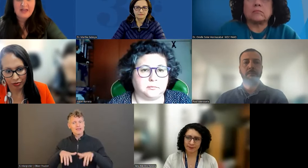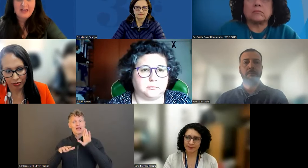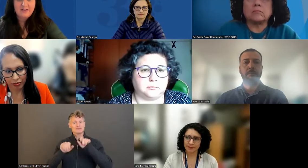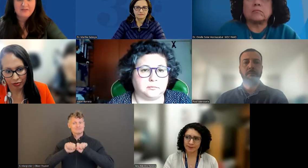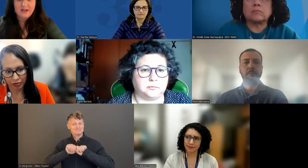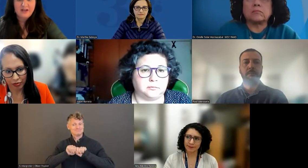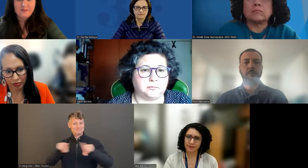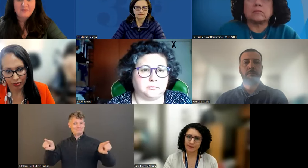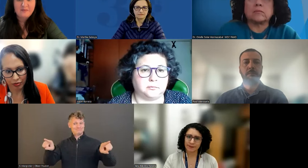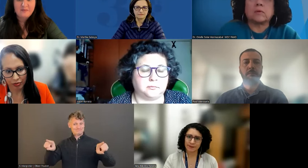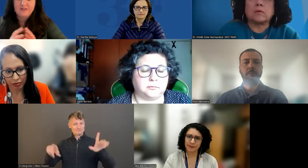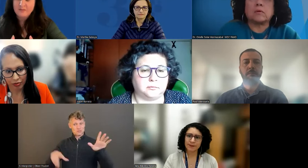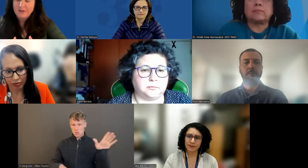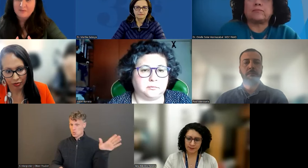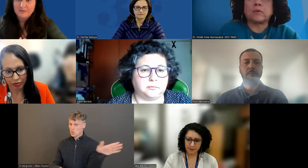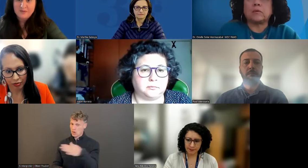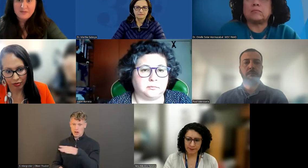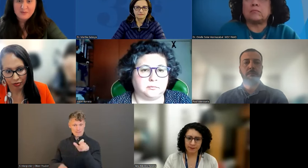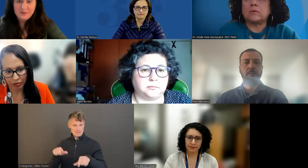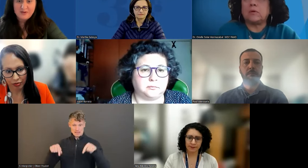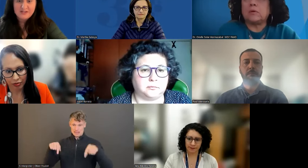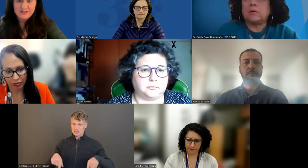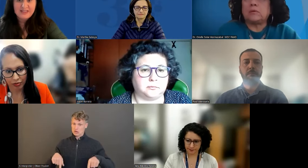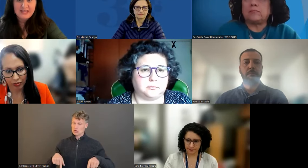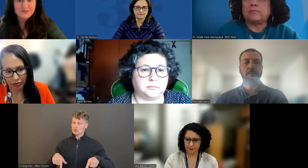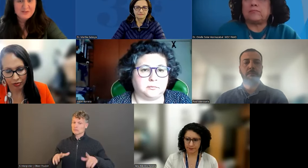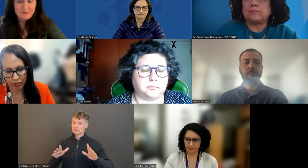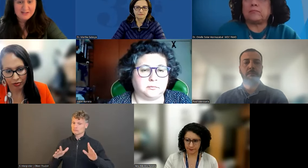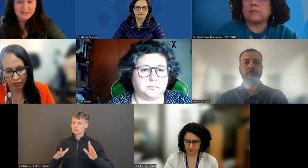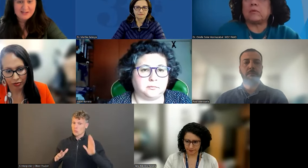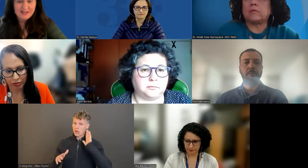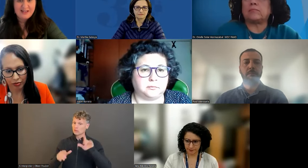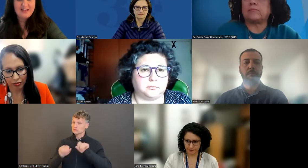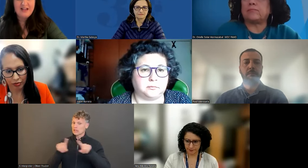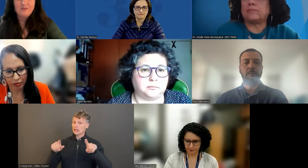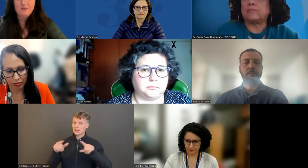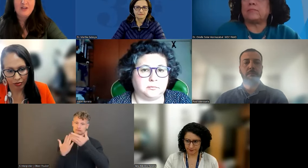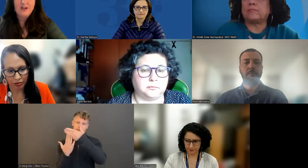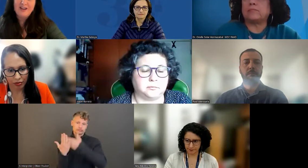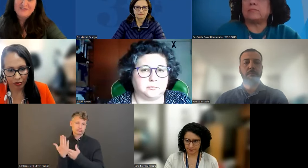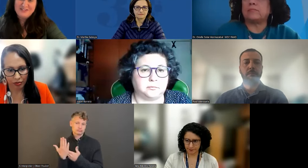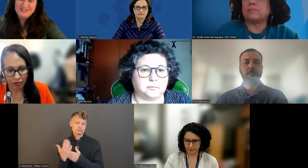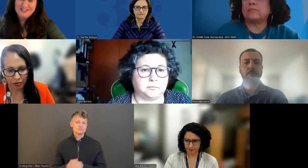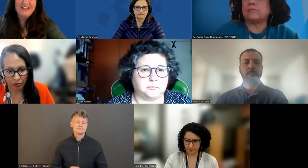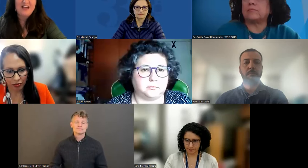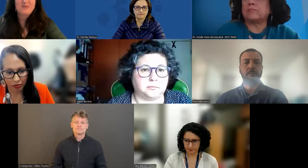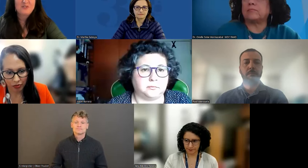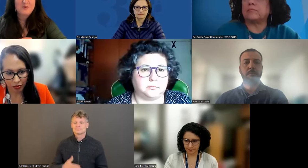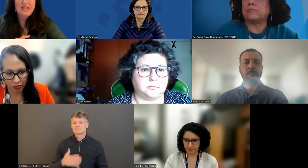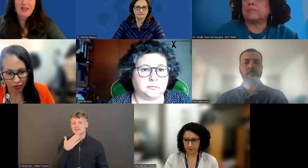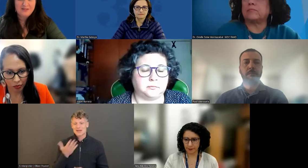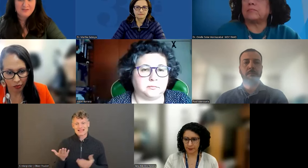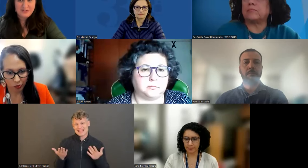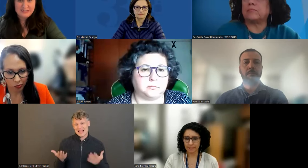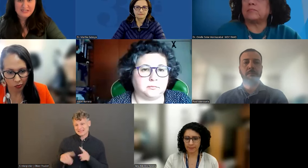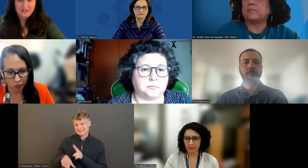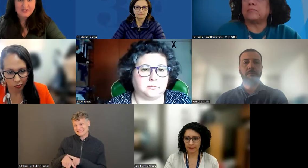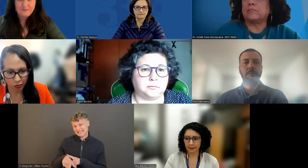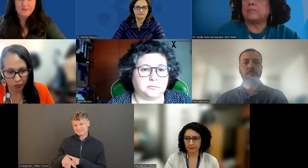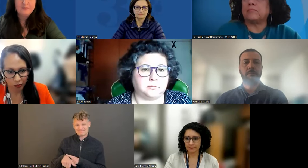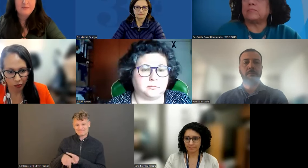that have come up from this webinar. So thank you so much. We are unfortunately coming to an end of